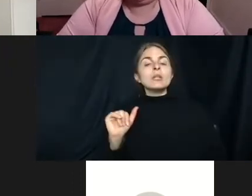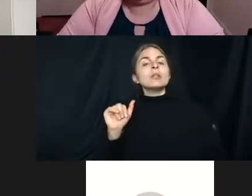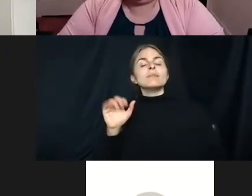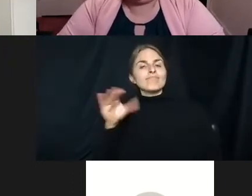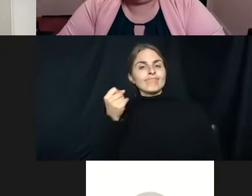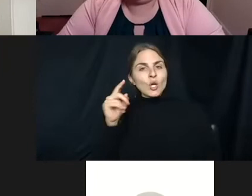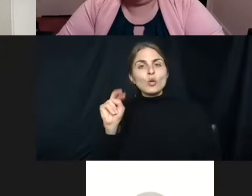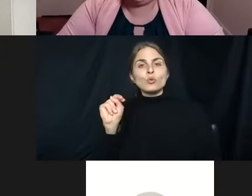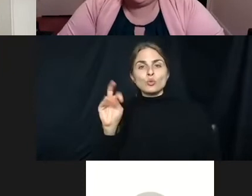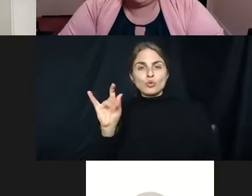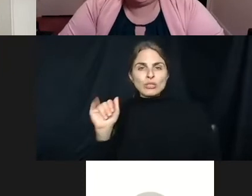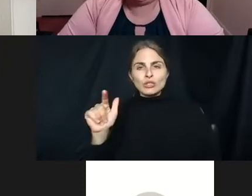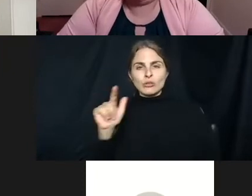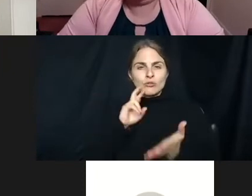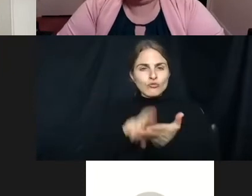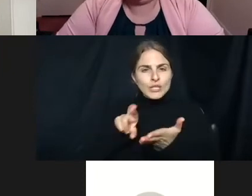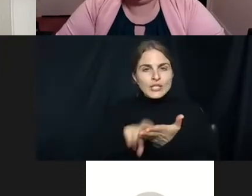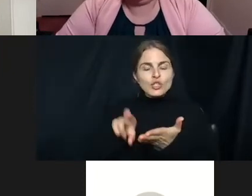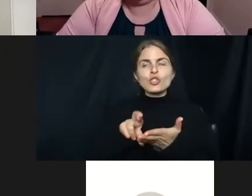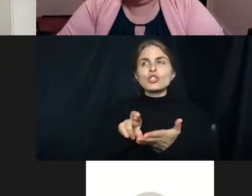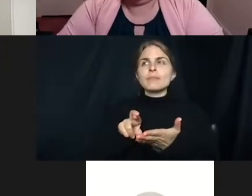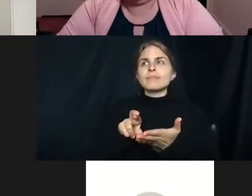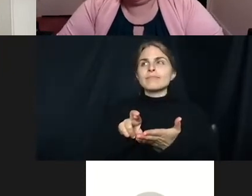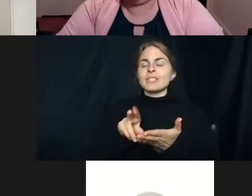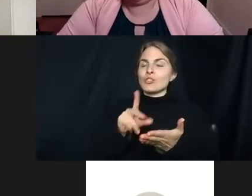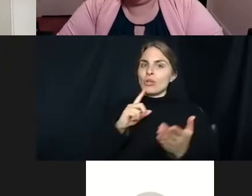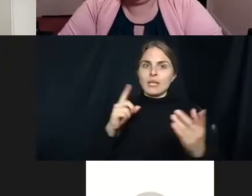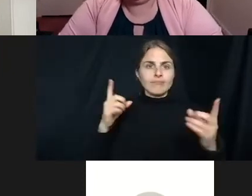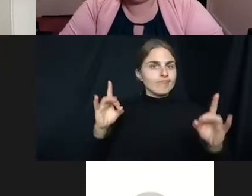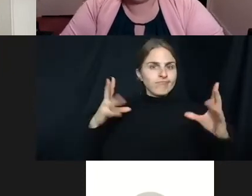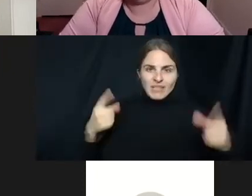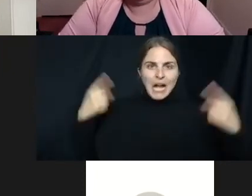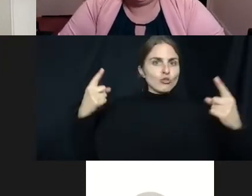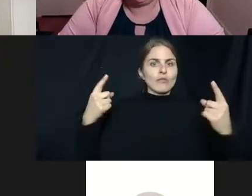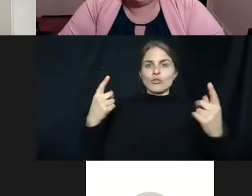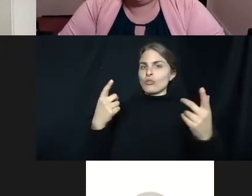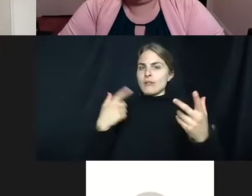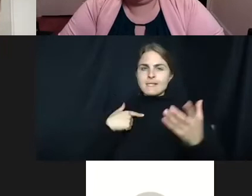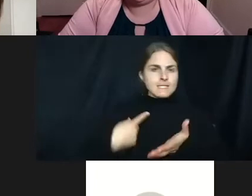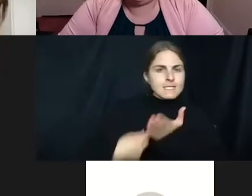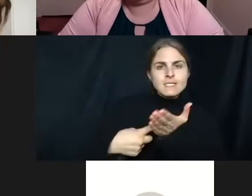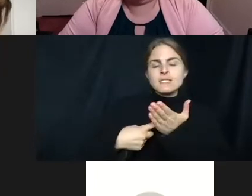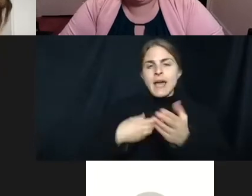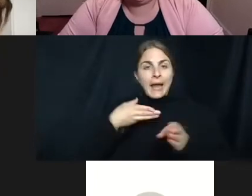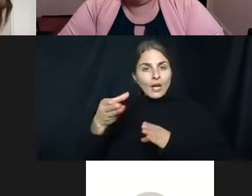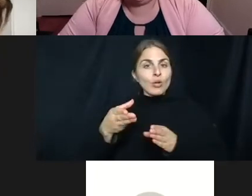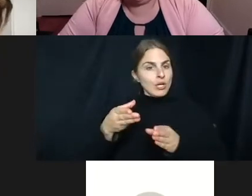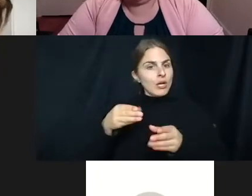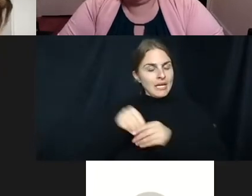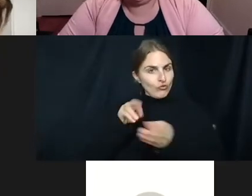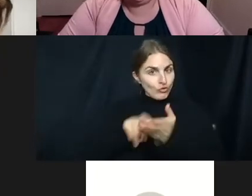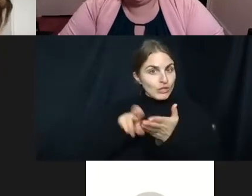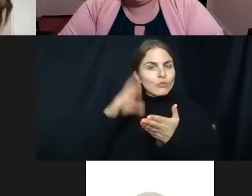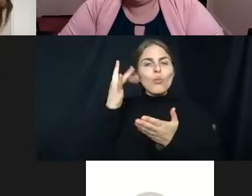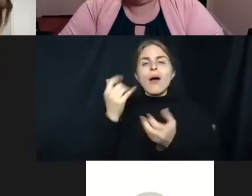Nutrition research is like such a controversial and hotly contested area of research because of just the sheer